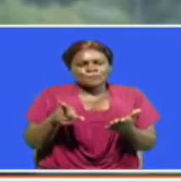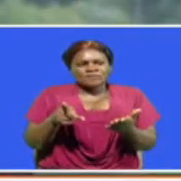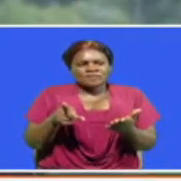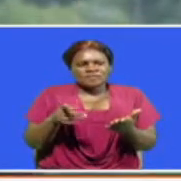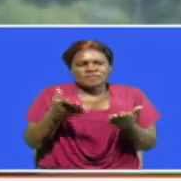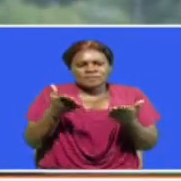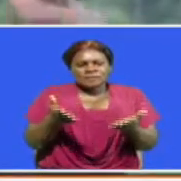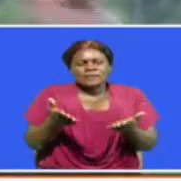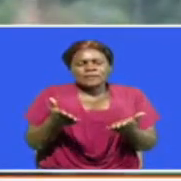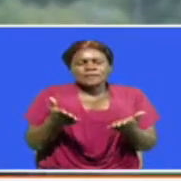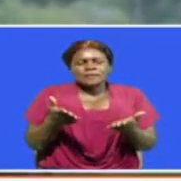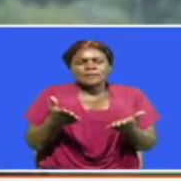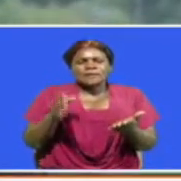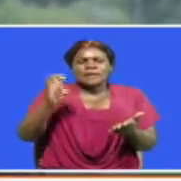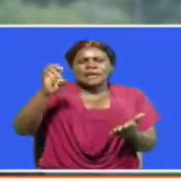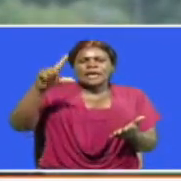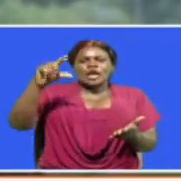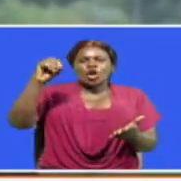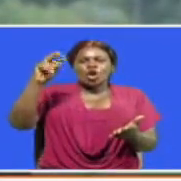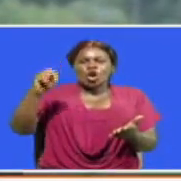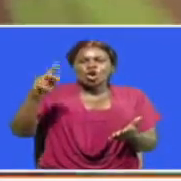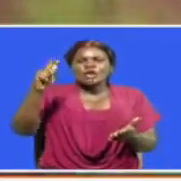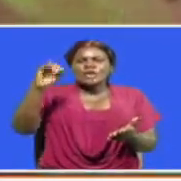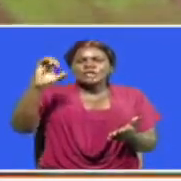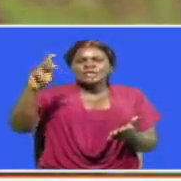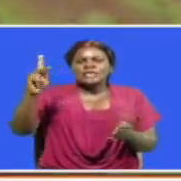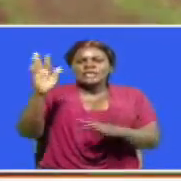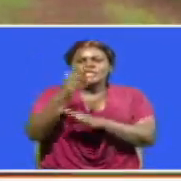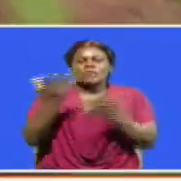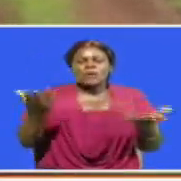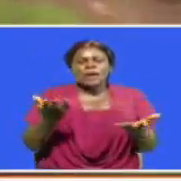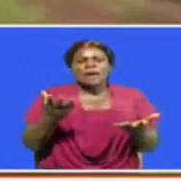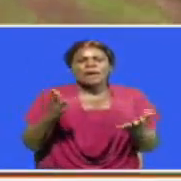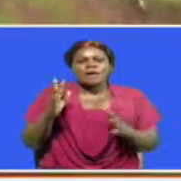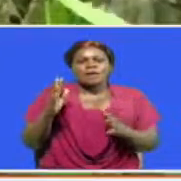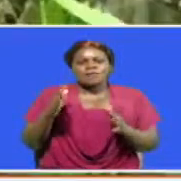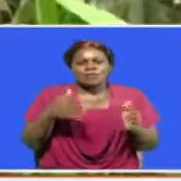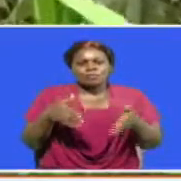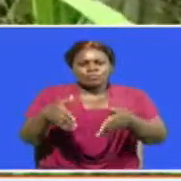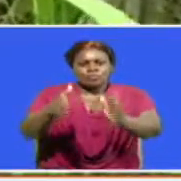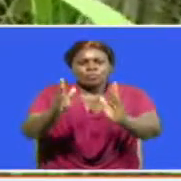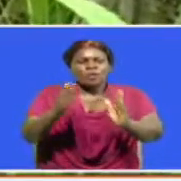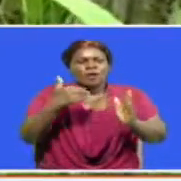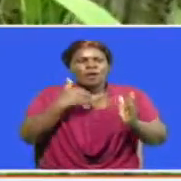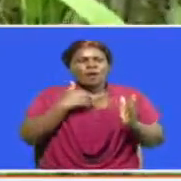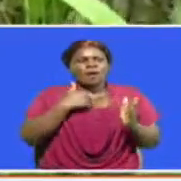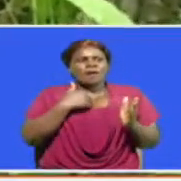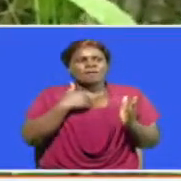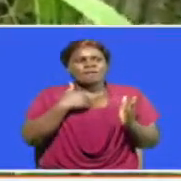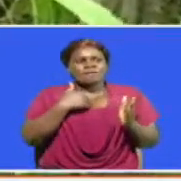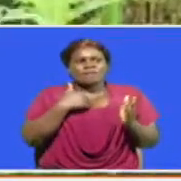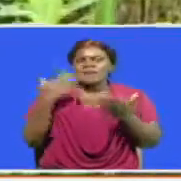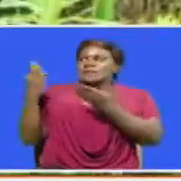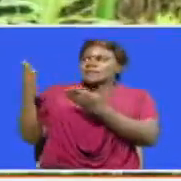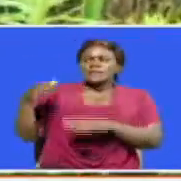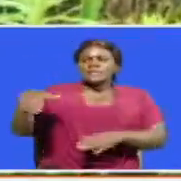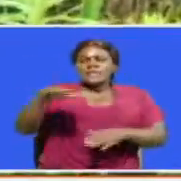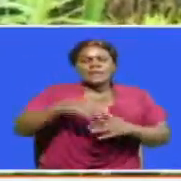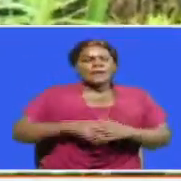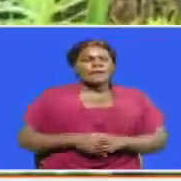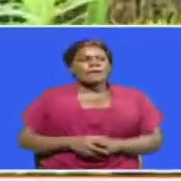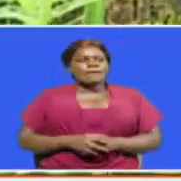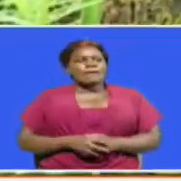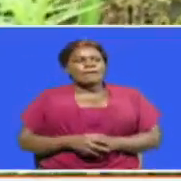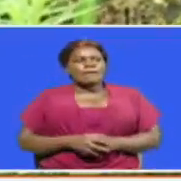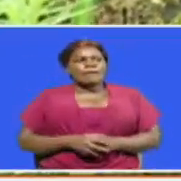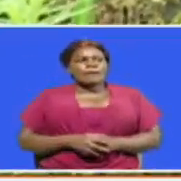tree ya Mount Elgon, ambayo inaitwa Elgon teak, iko wapi wewe ukiona ndugu yangu? Along the forest pathways, they said a tree logs dot the area. 42 years.